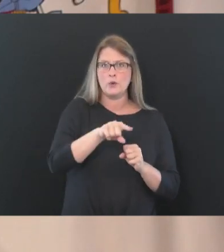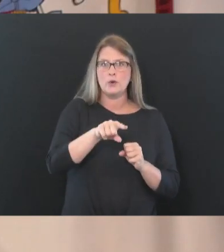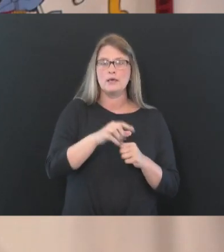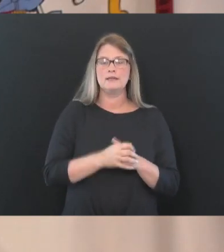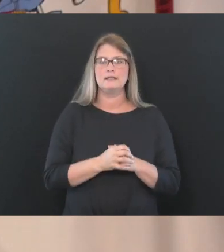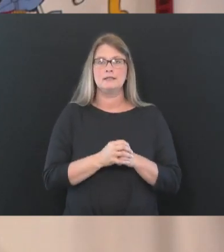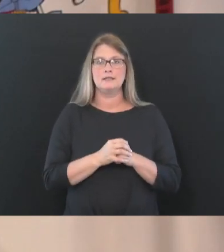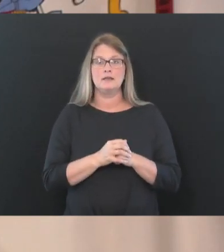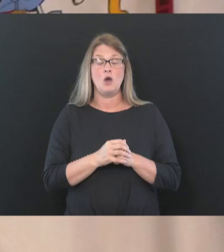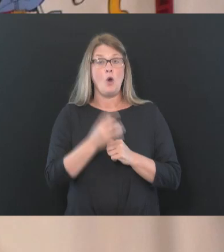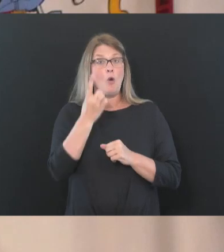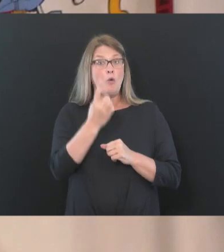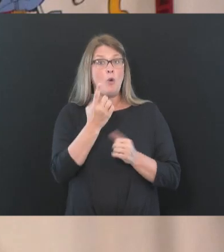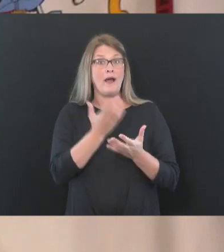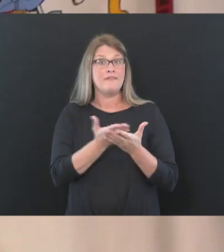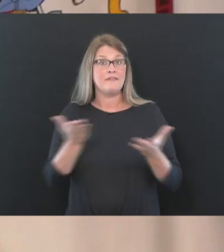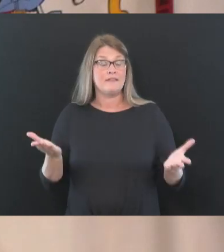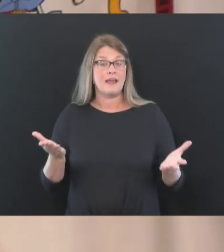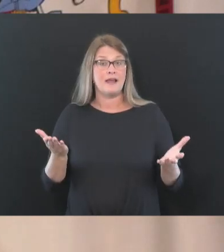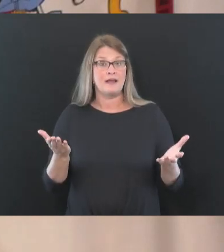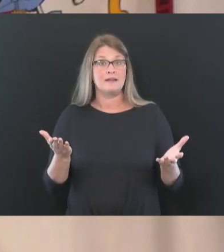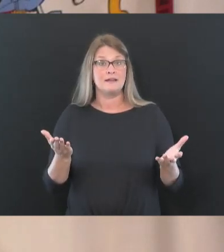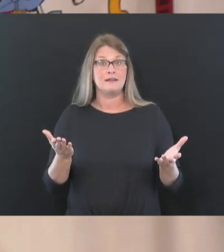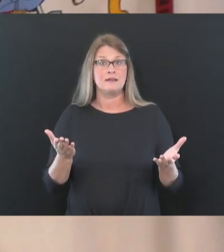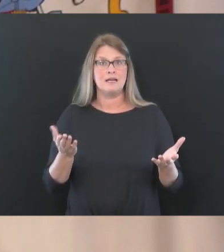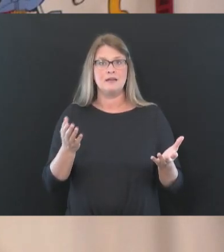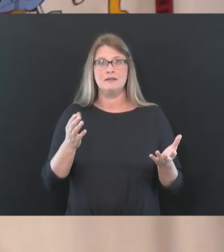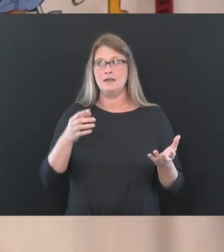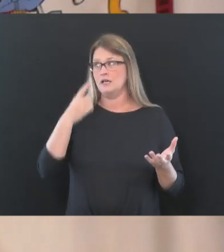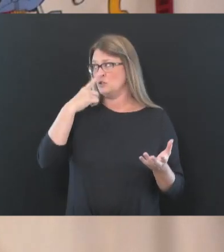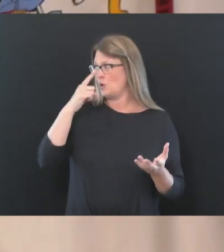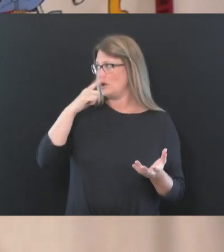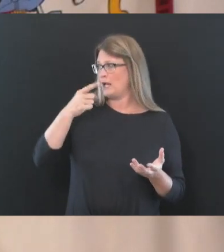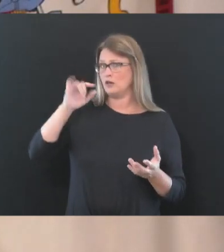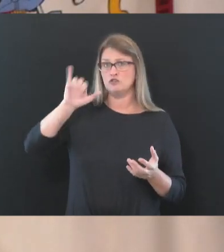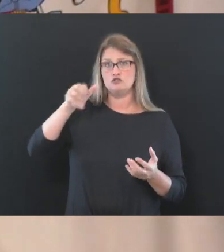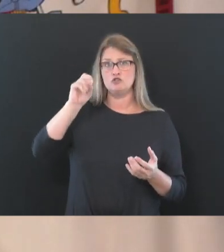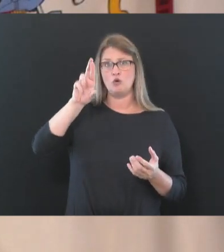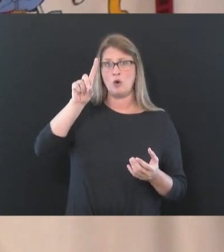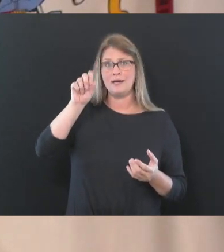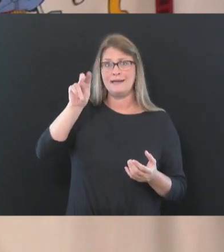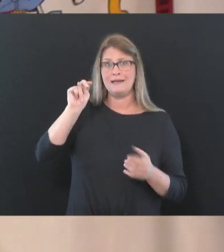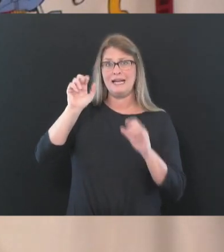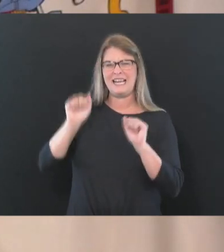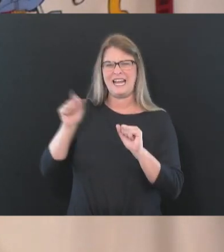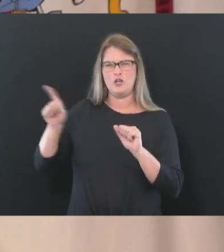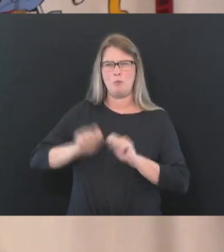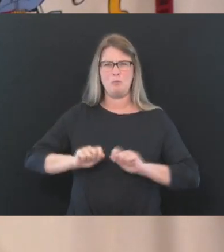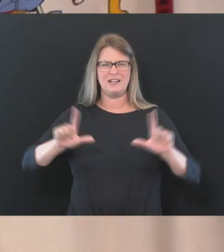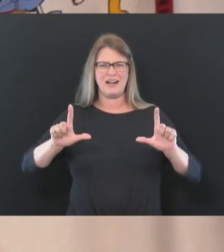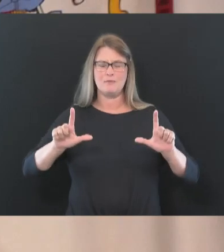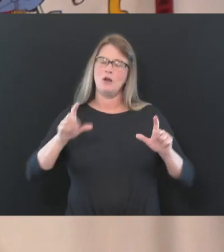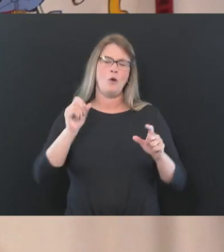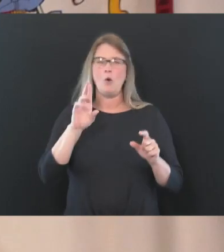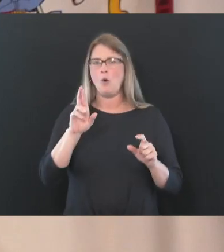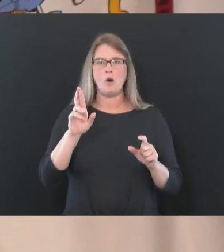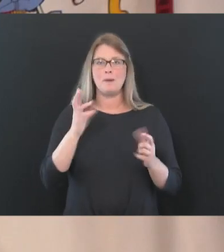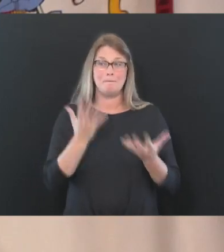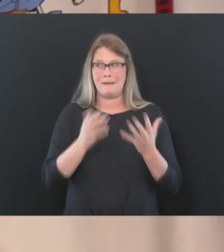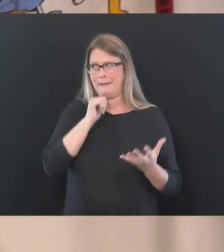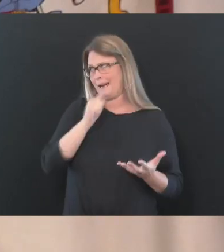and one thing I'd like to show you is, Jordan, if you could put up, well, I don't think you can put this up, I'm sorry, but put up